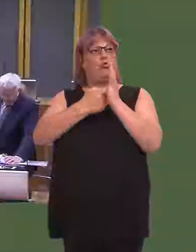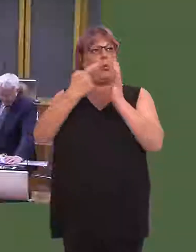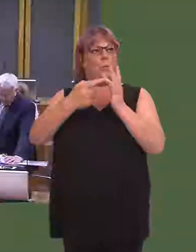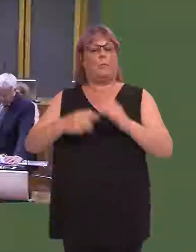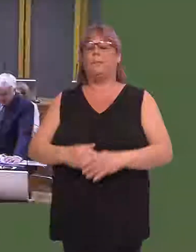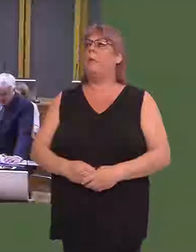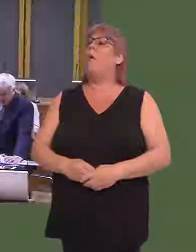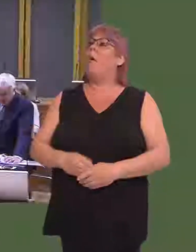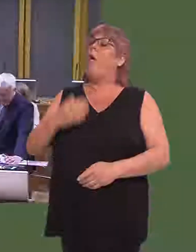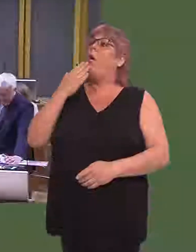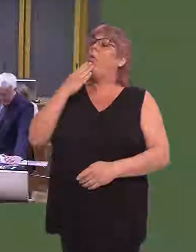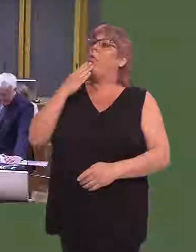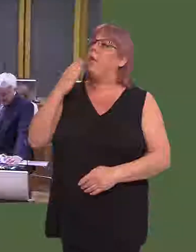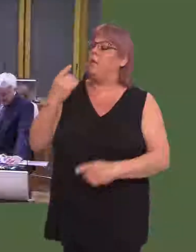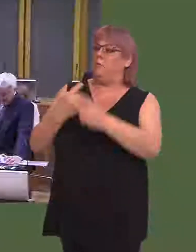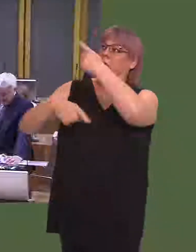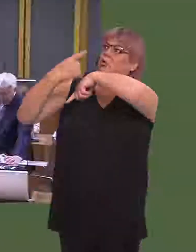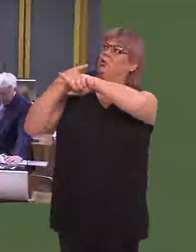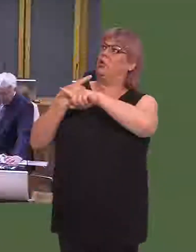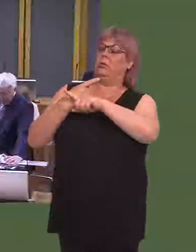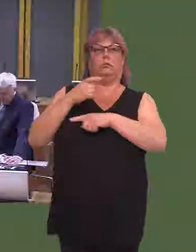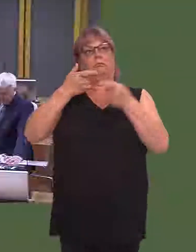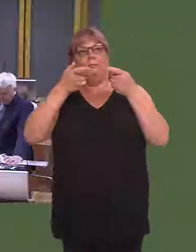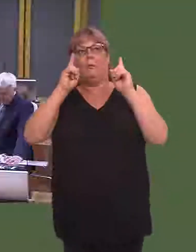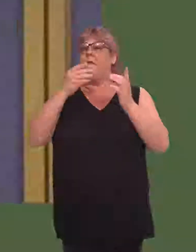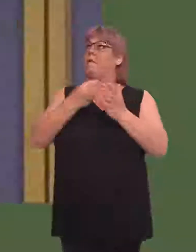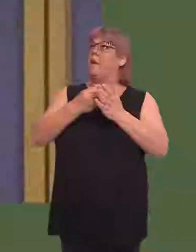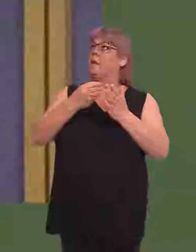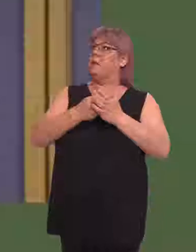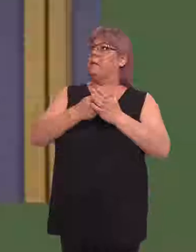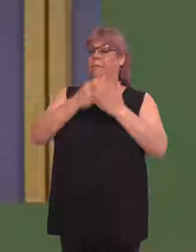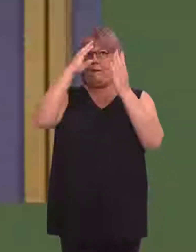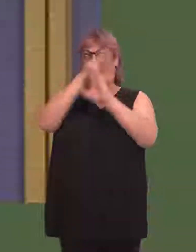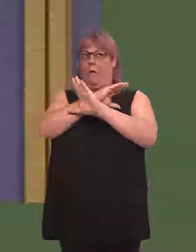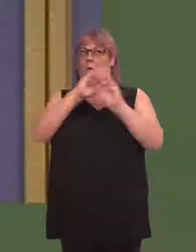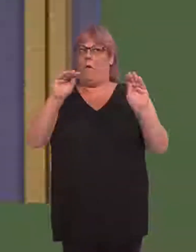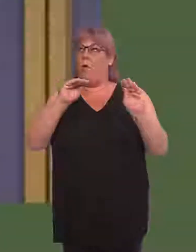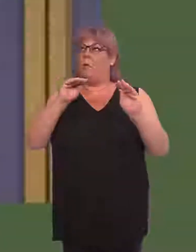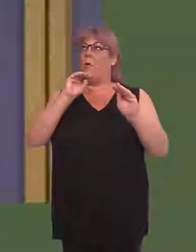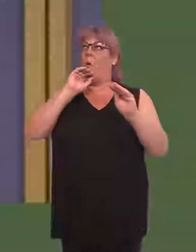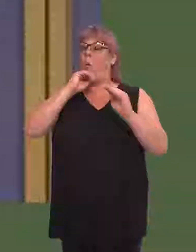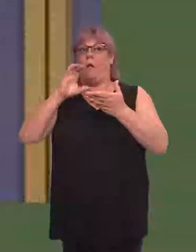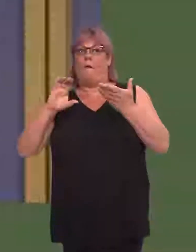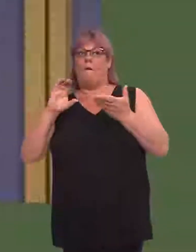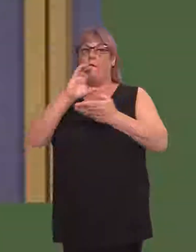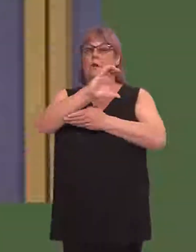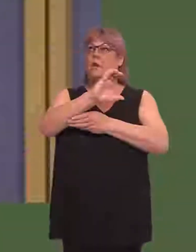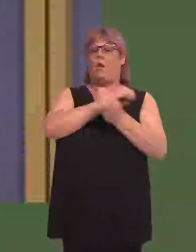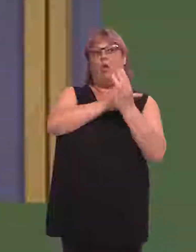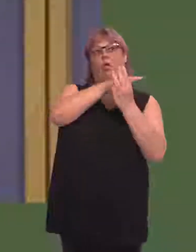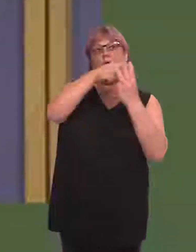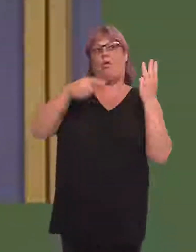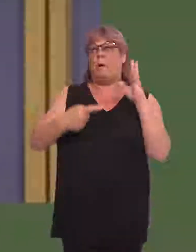you, First Minister. In spring 2017, the Cabinet Secretary for Finance announced the Welsh Government's intention to